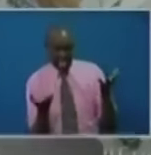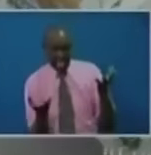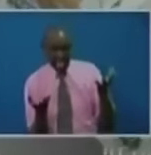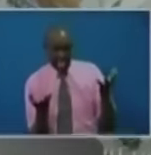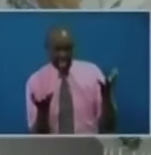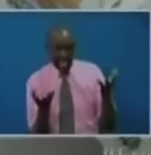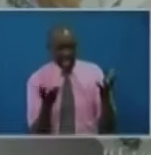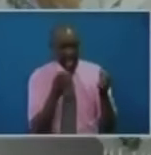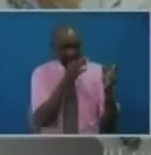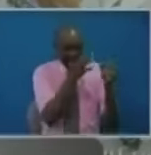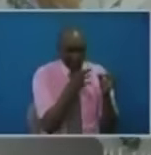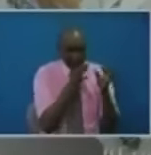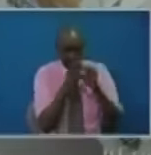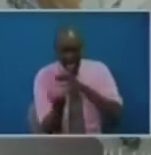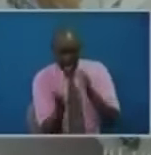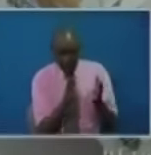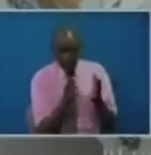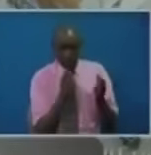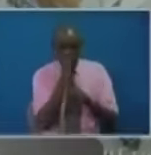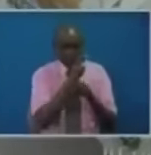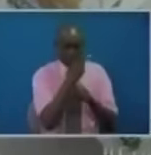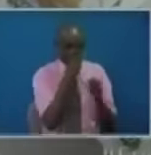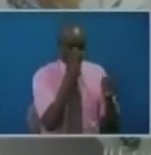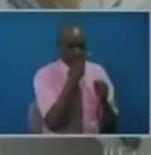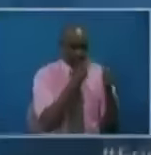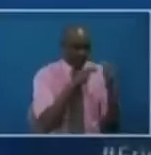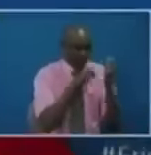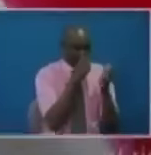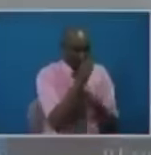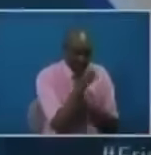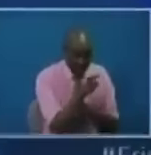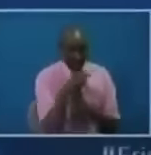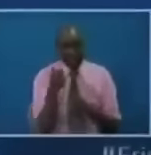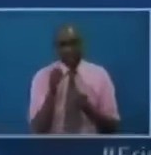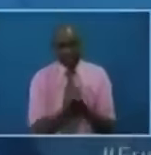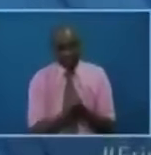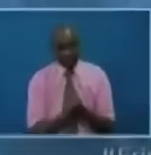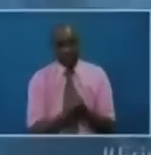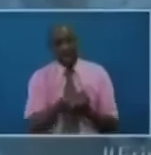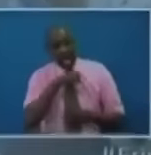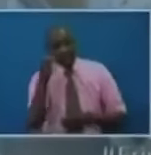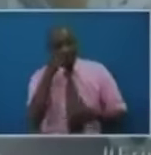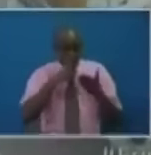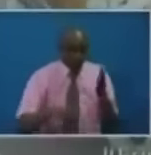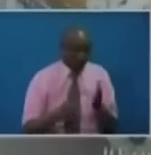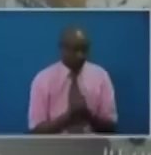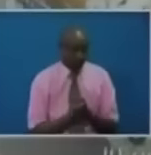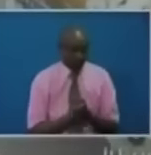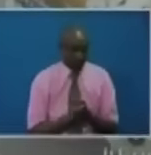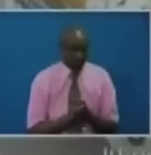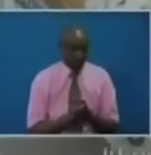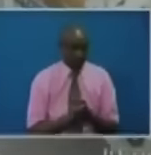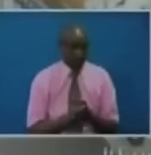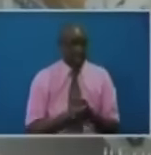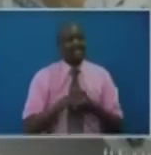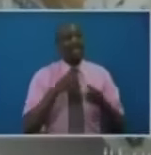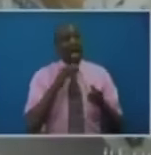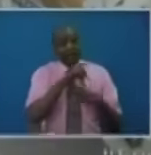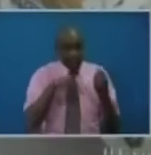of the accounting part on the county. Well, let's move on to another interesting aspect. Well, the other slide is